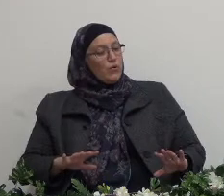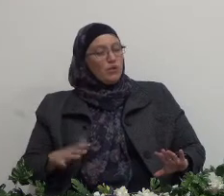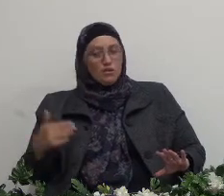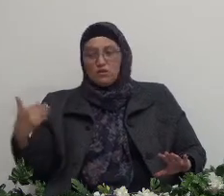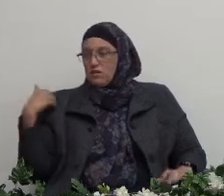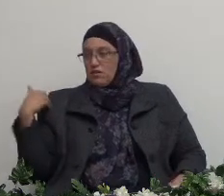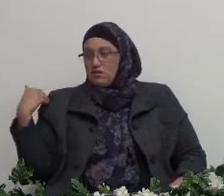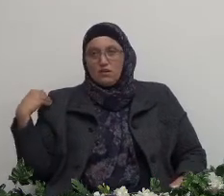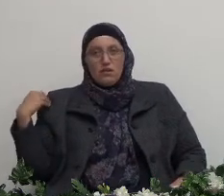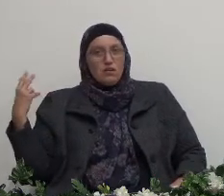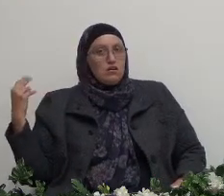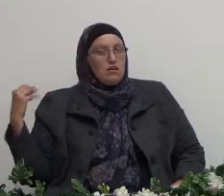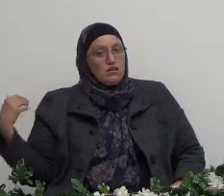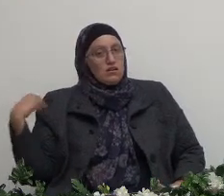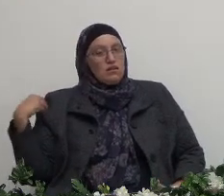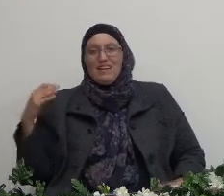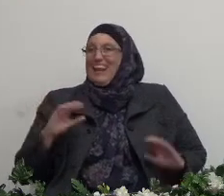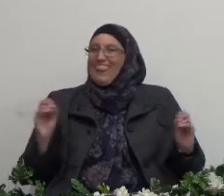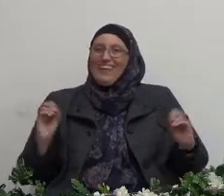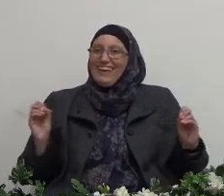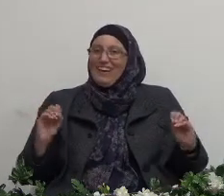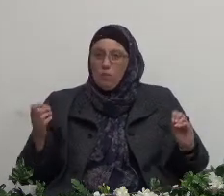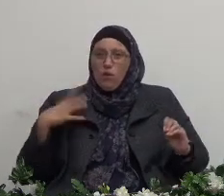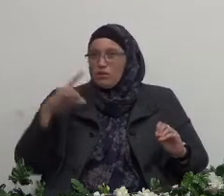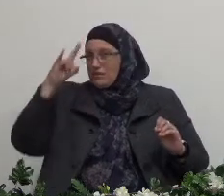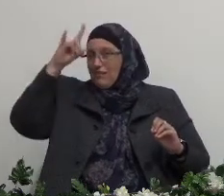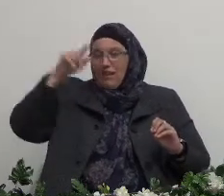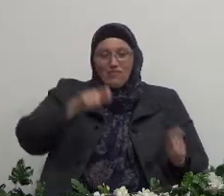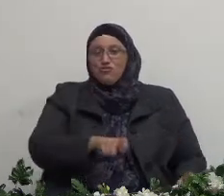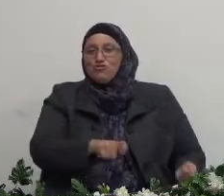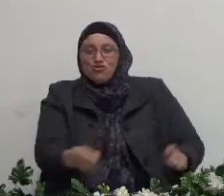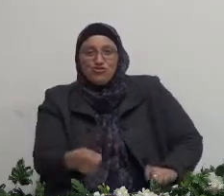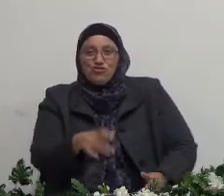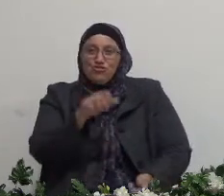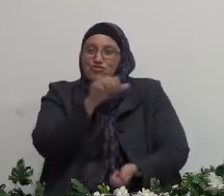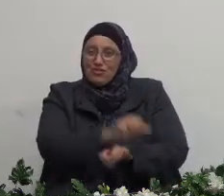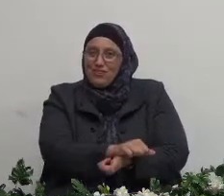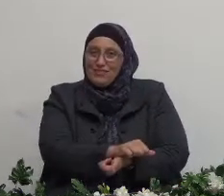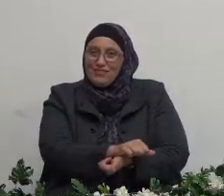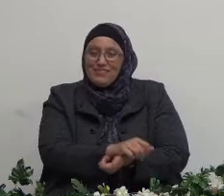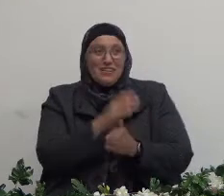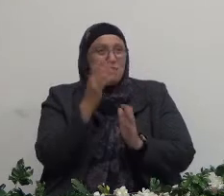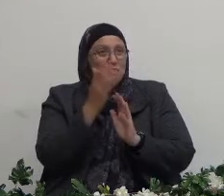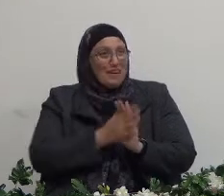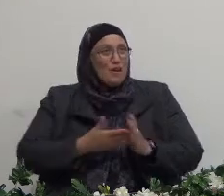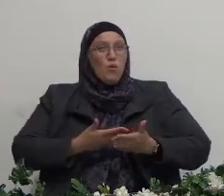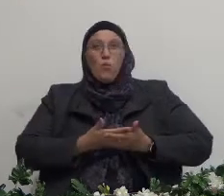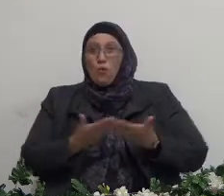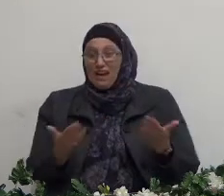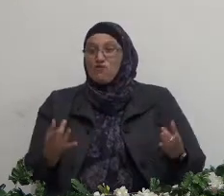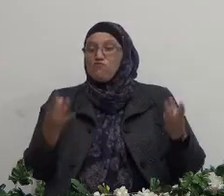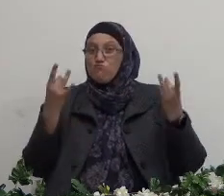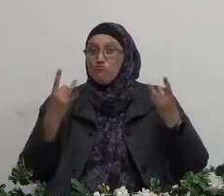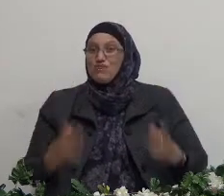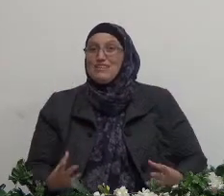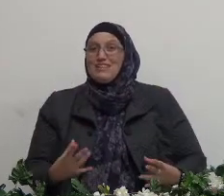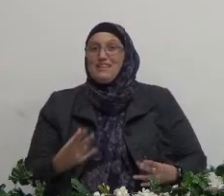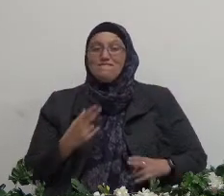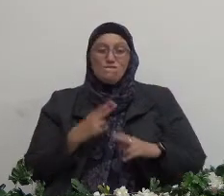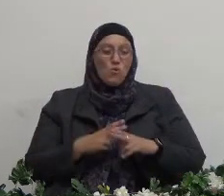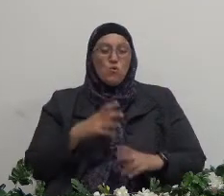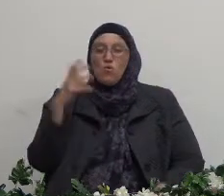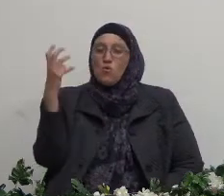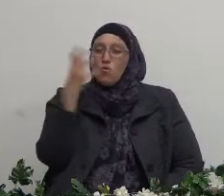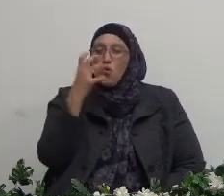Because he's chained down. So now I've pretty much prepared myself for the ultimate enemy. And when I say ultimate